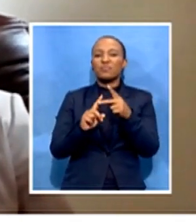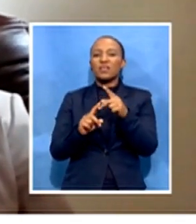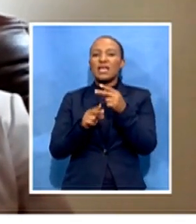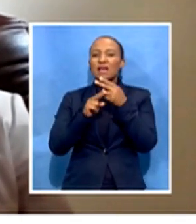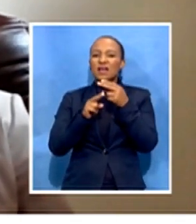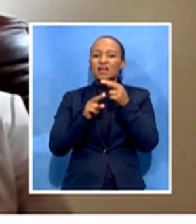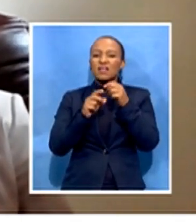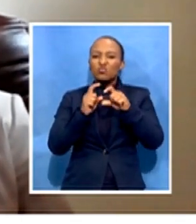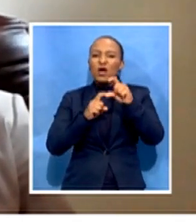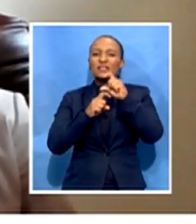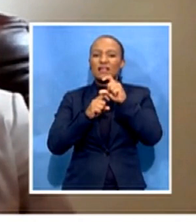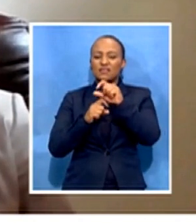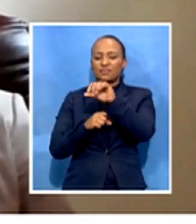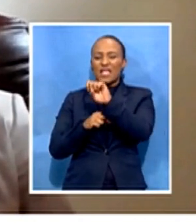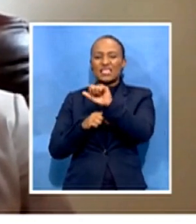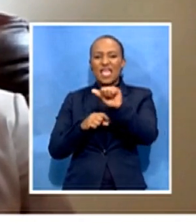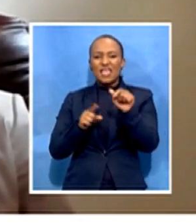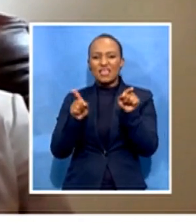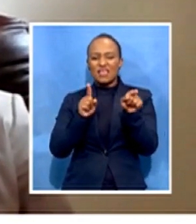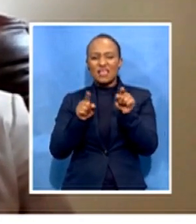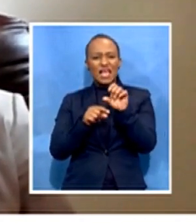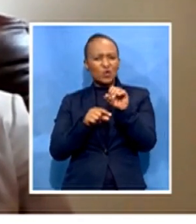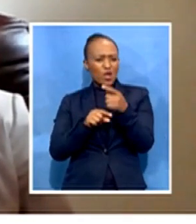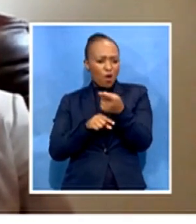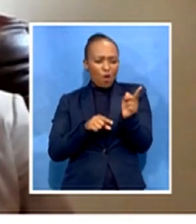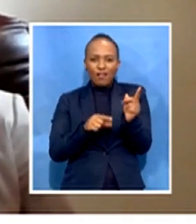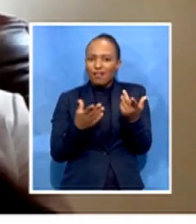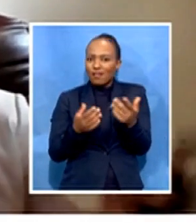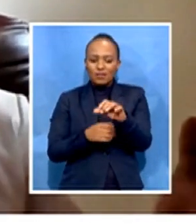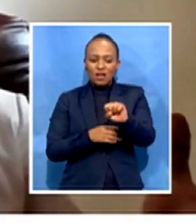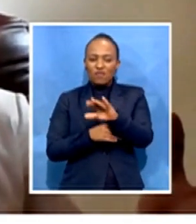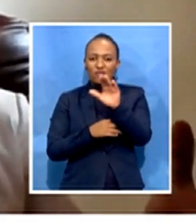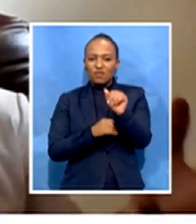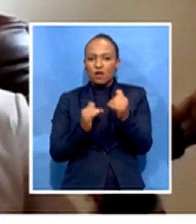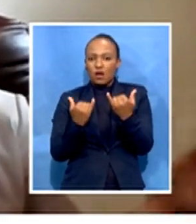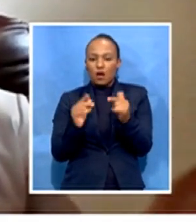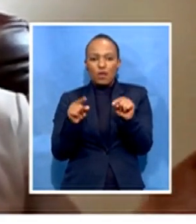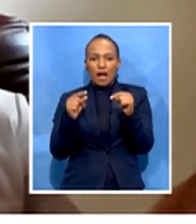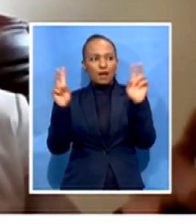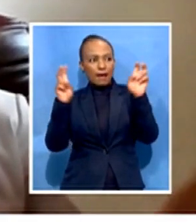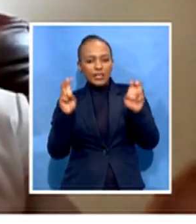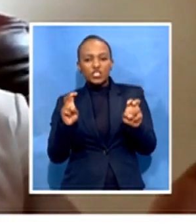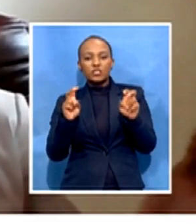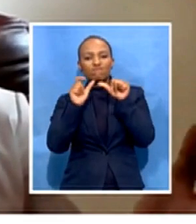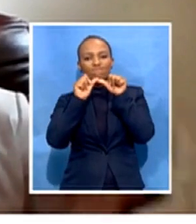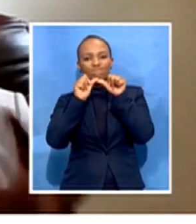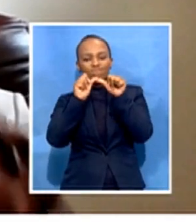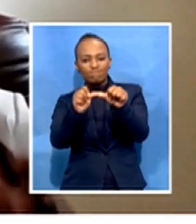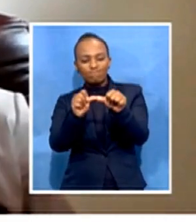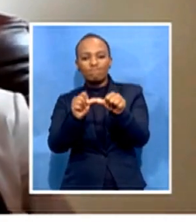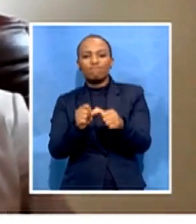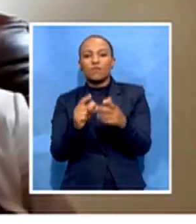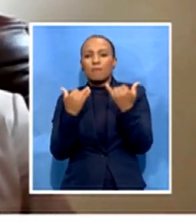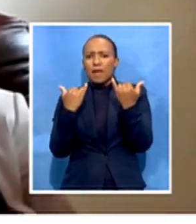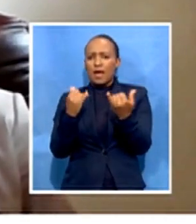at the moment is not even in a position to provide energy security, and yet you've got an institution, which is ESCOM, that